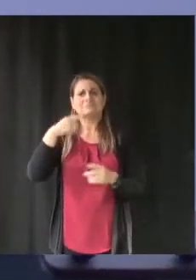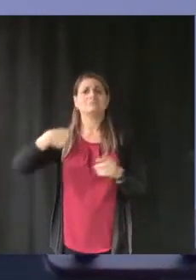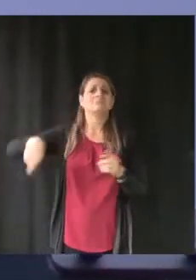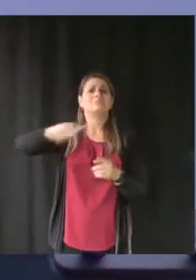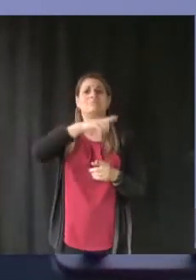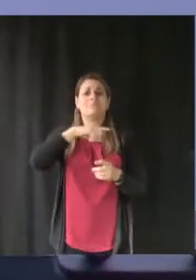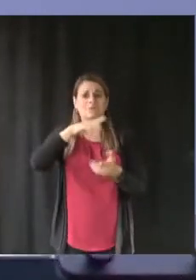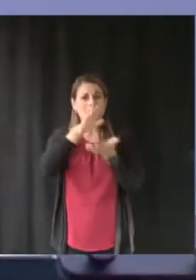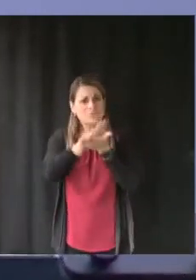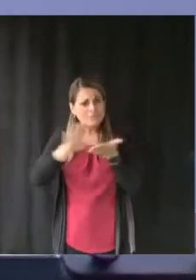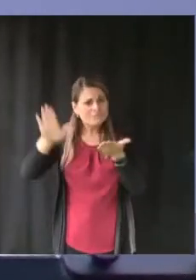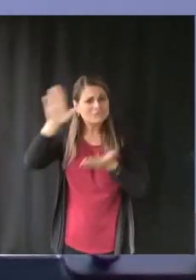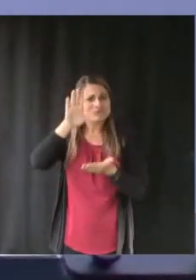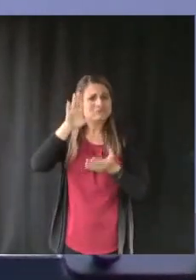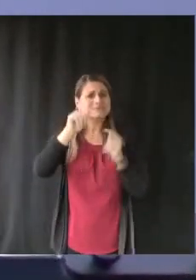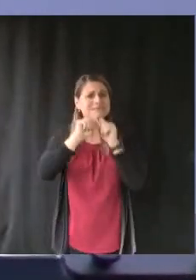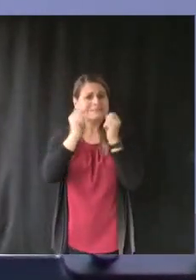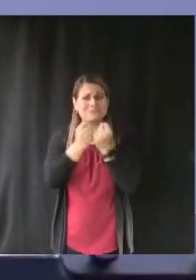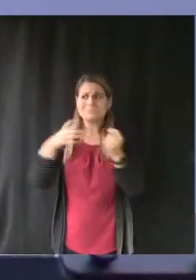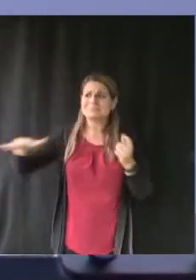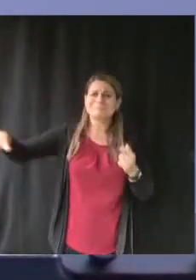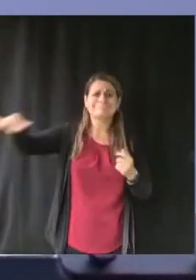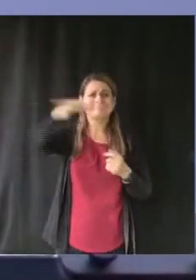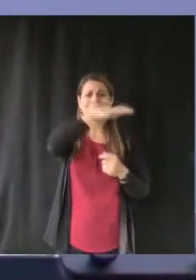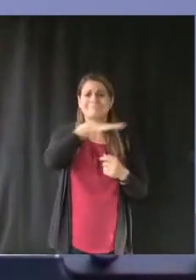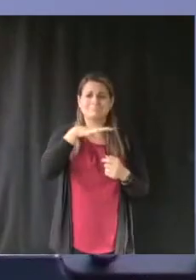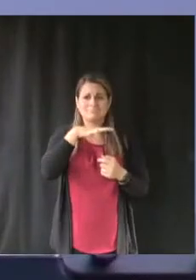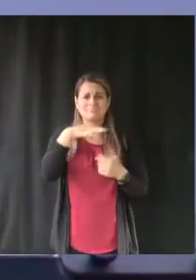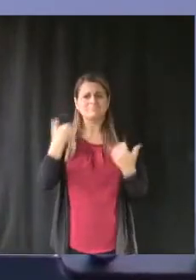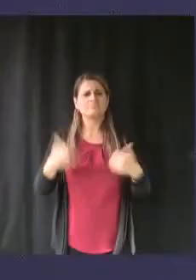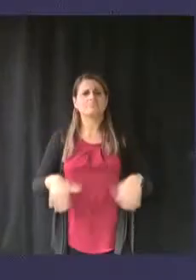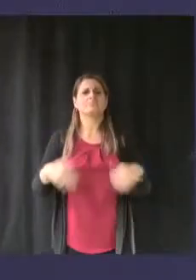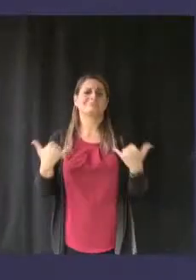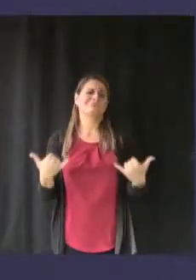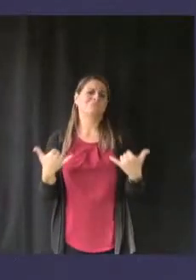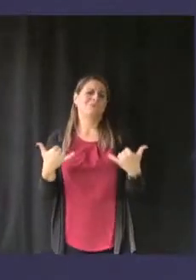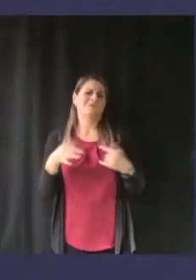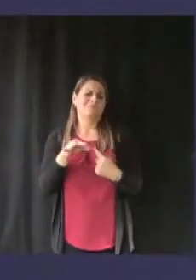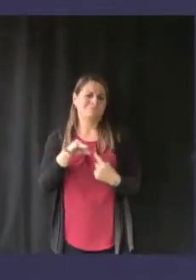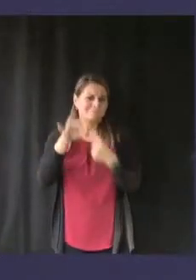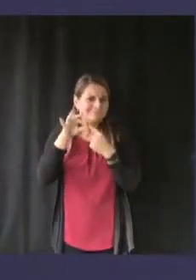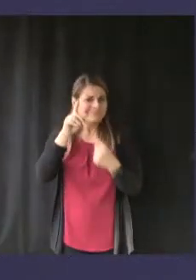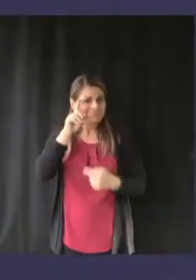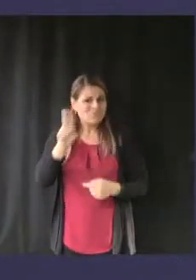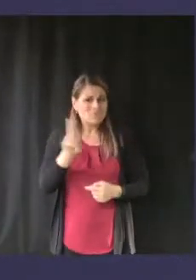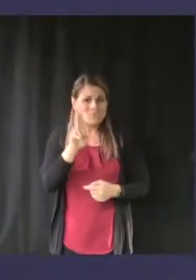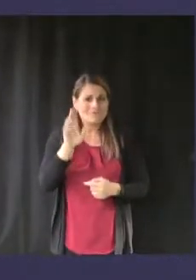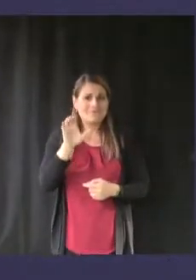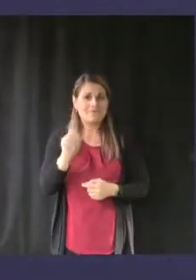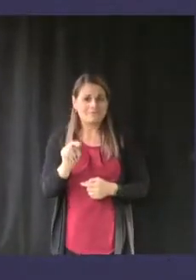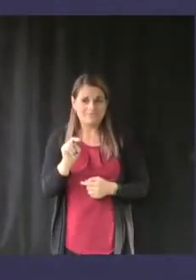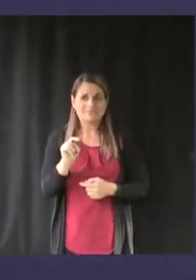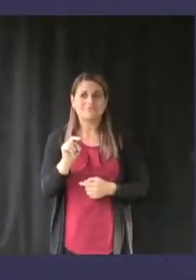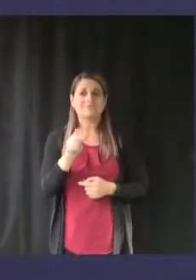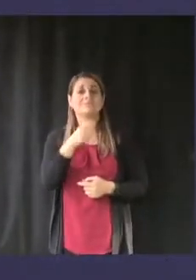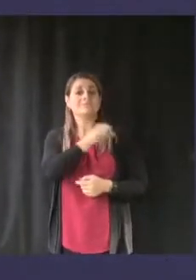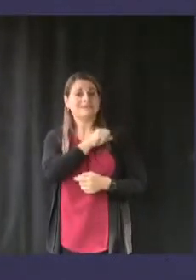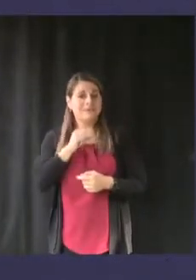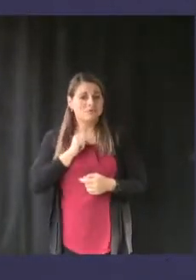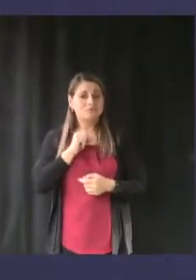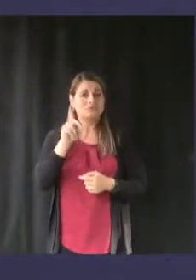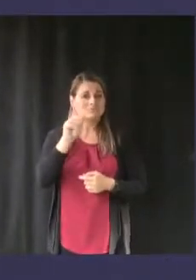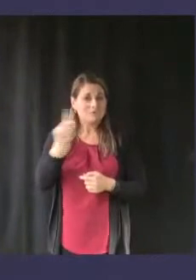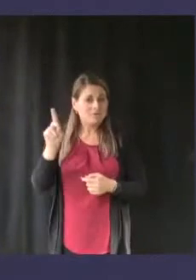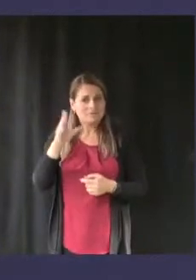part of this special day for UConn, for Senator Chris Dodd, for Jackie, for Christina, and other family members that are joining us